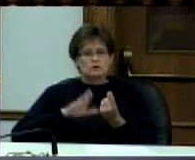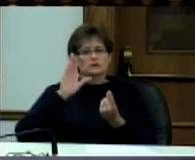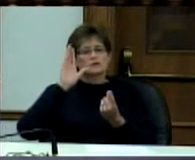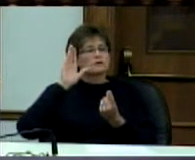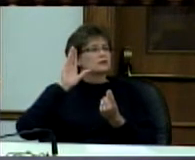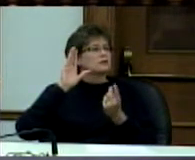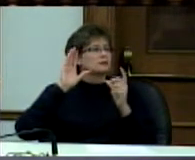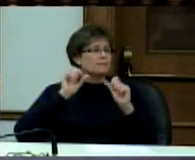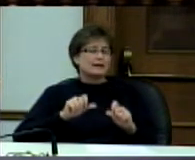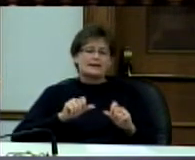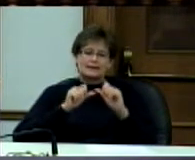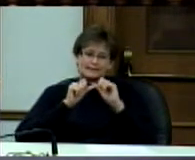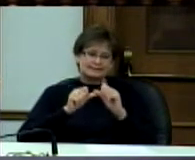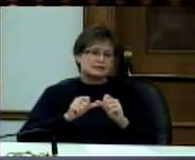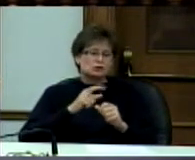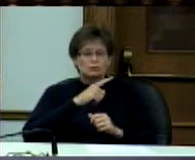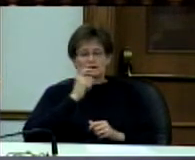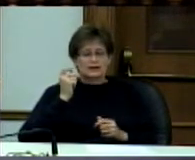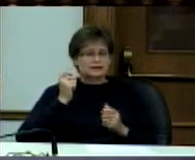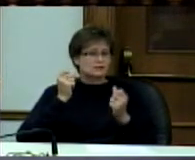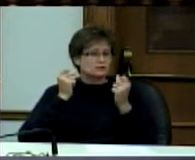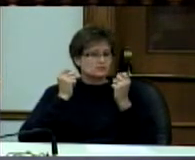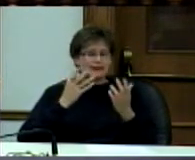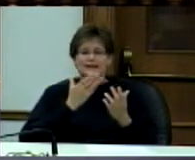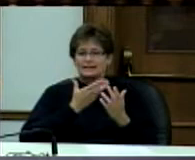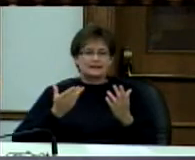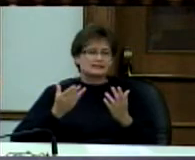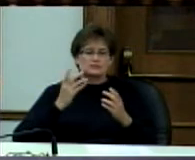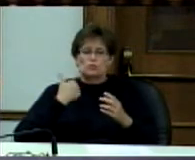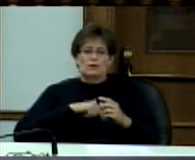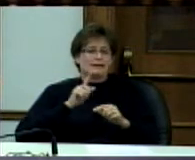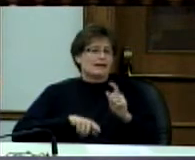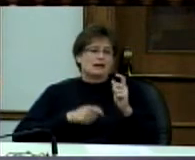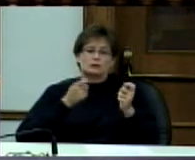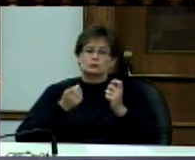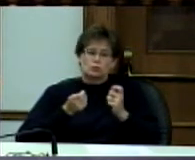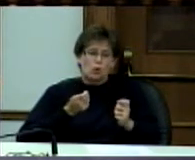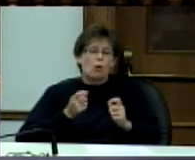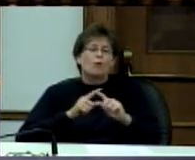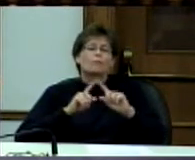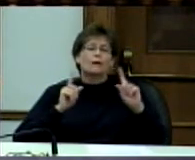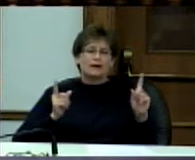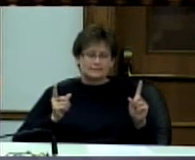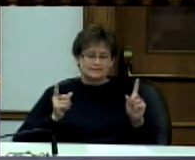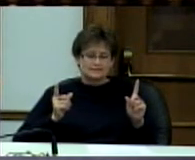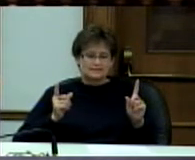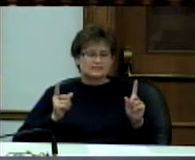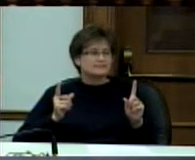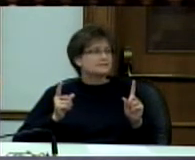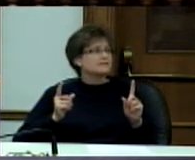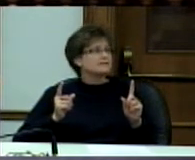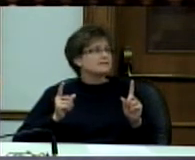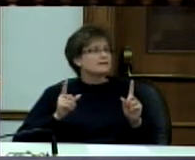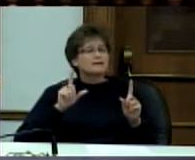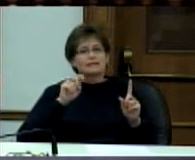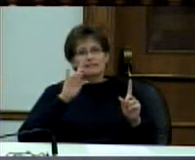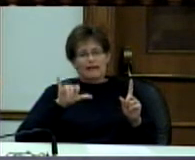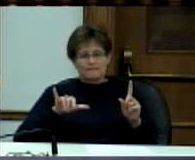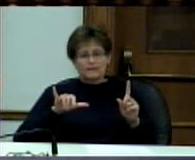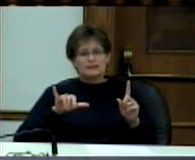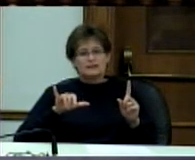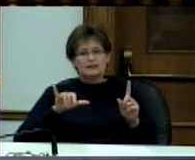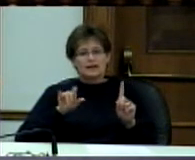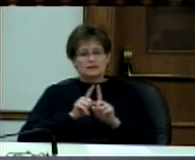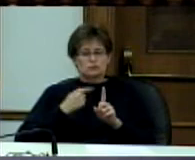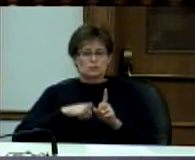that certainly may continue because there are a number of factors beyond our control. But the